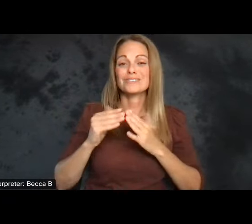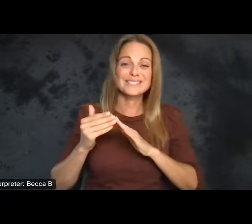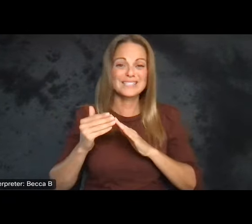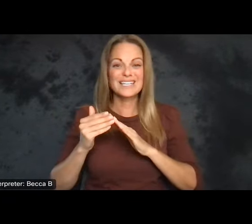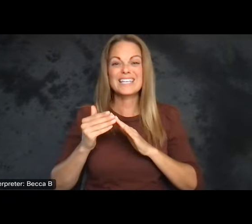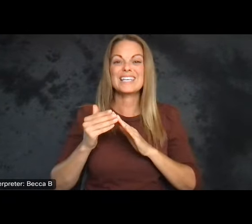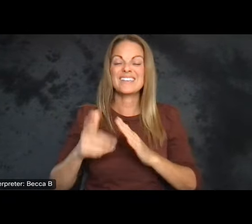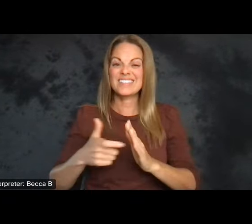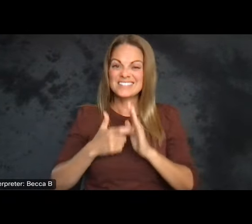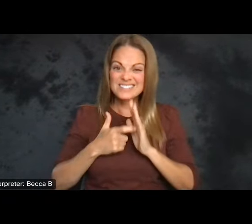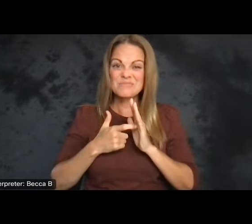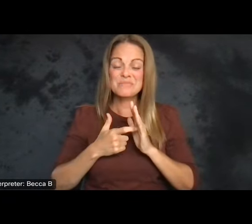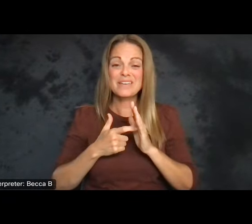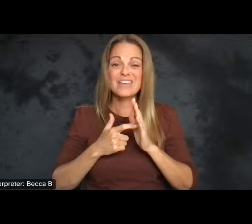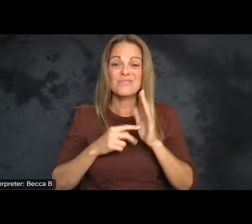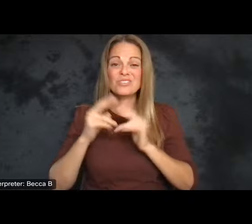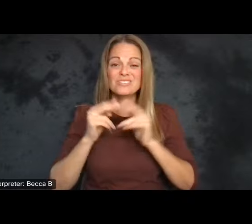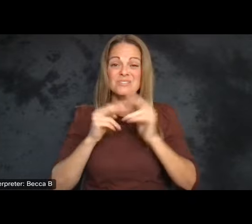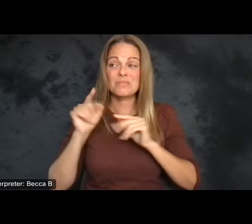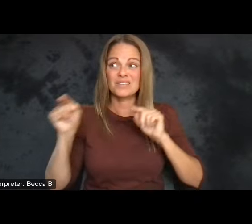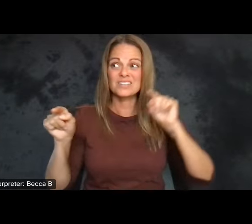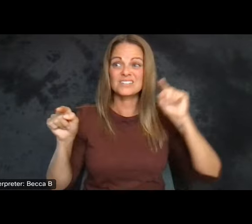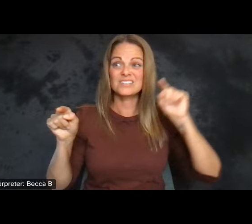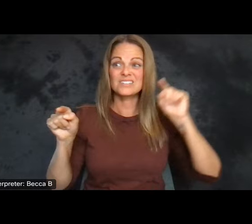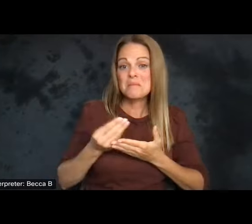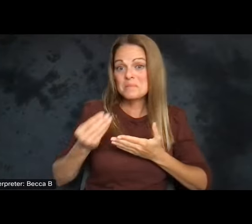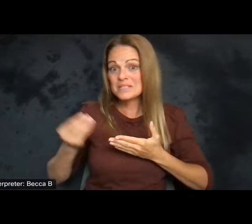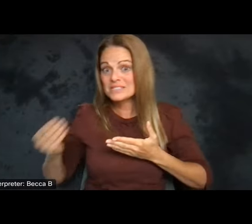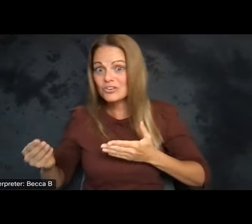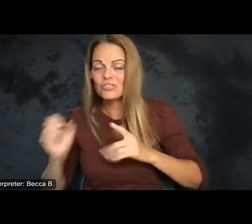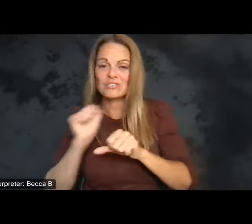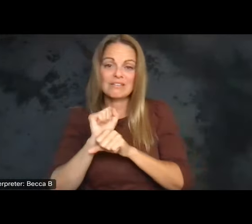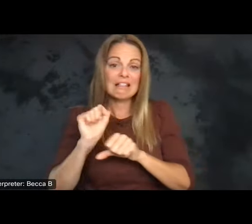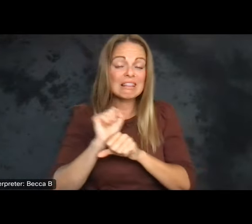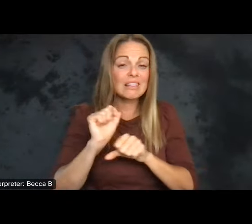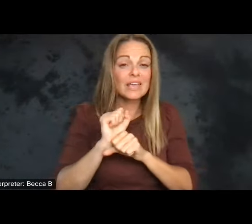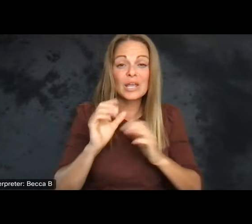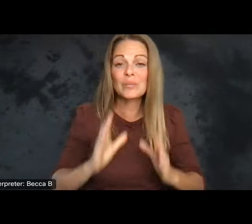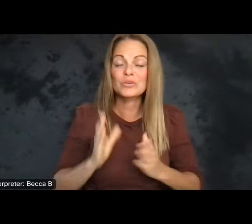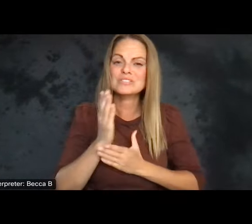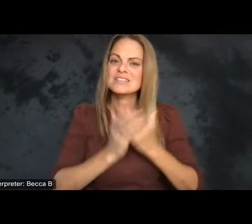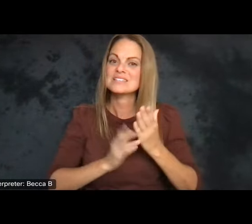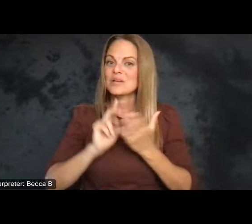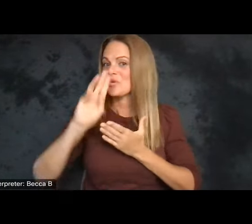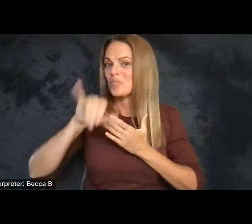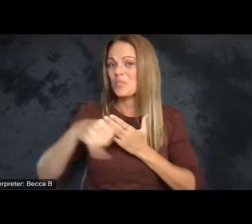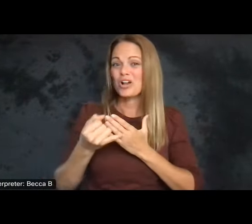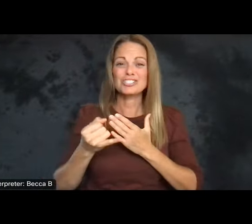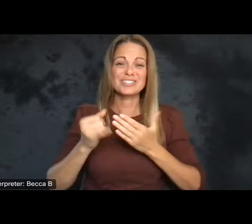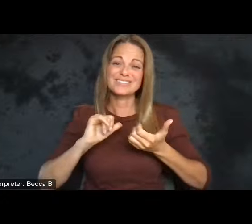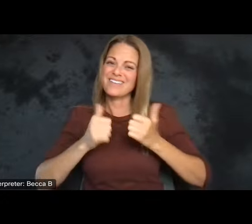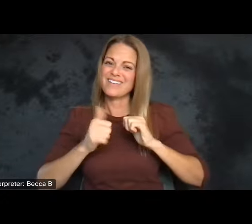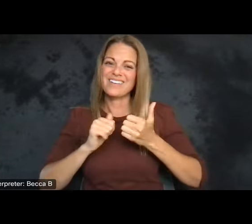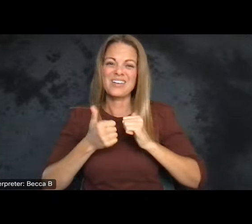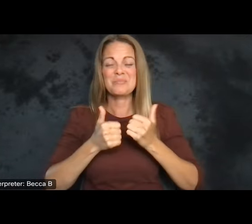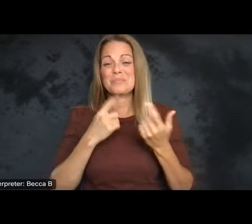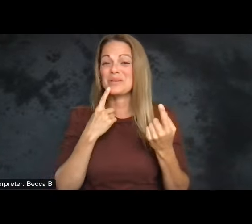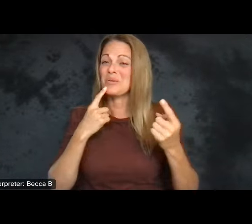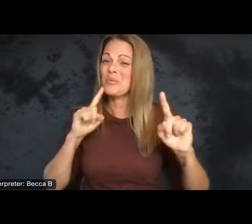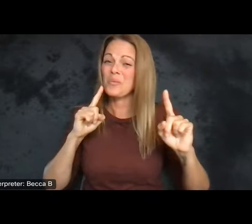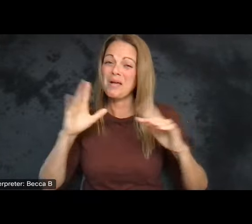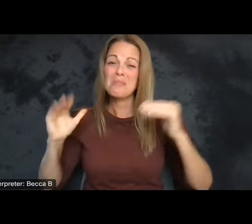of the facilities and the material and the labor, some of our projects probably don't compete as well in some cases, quite